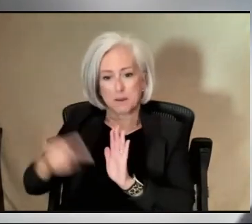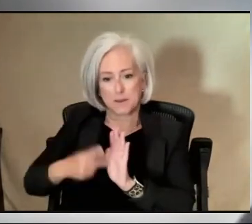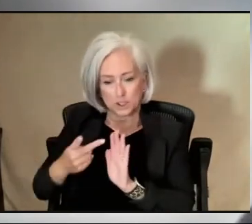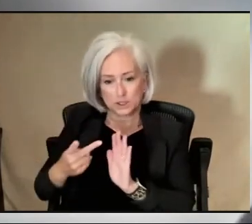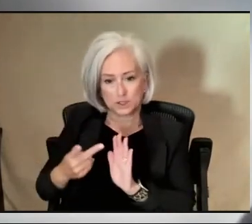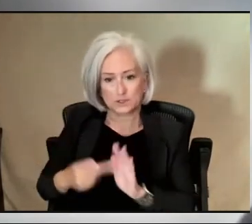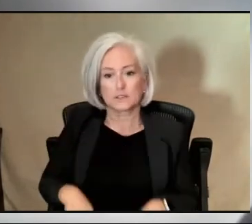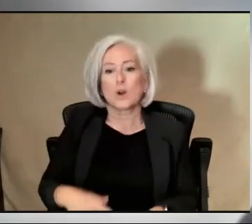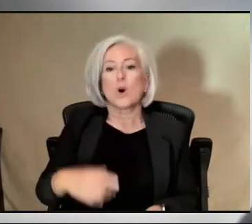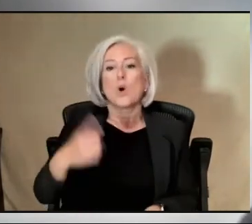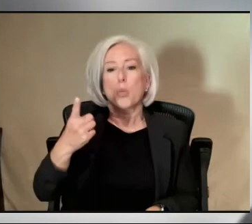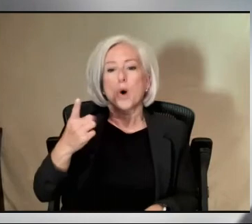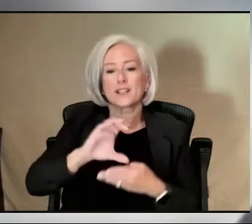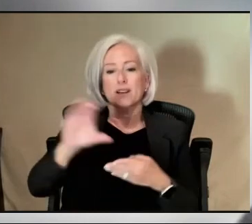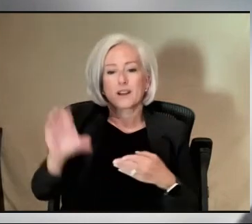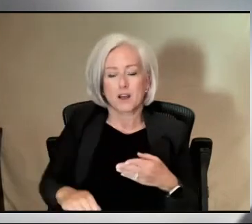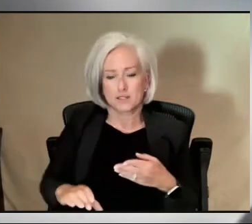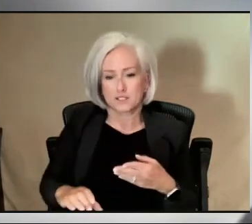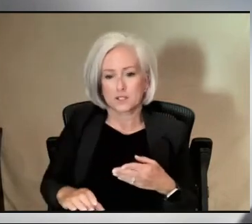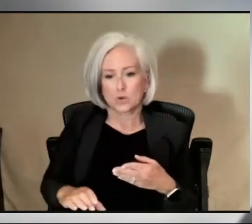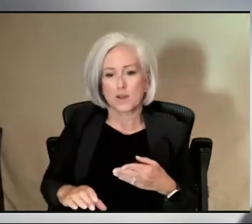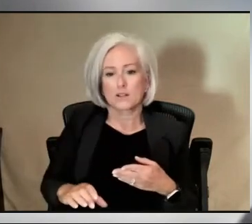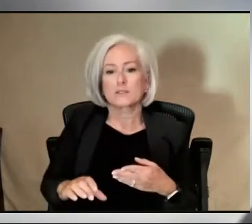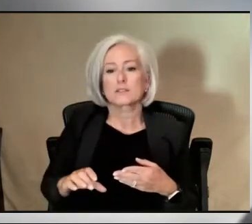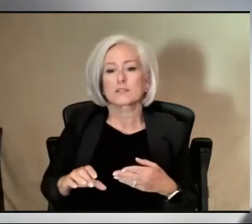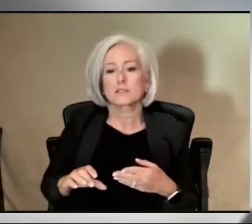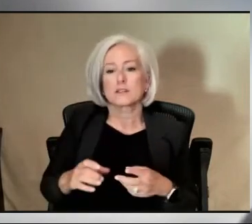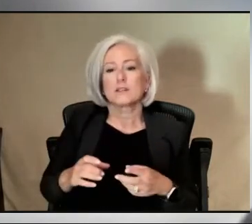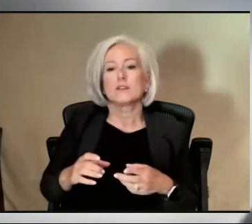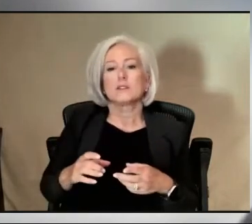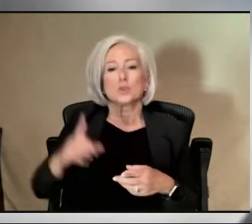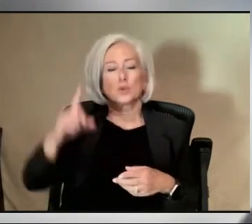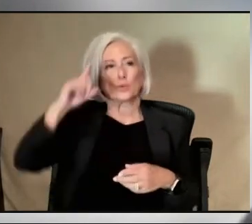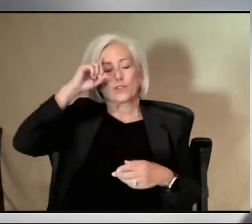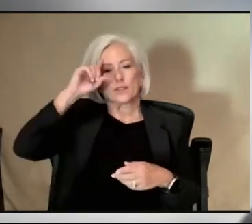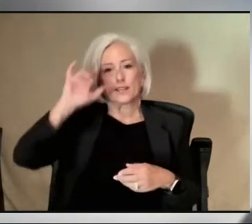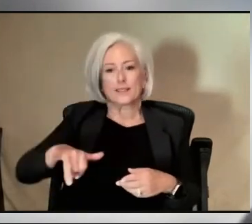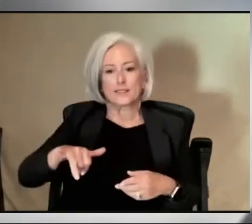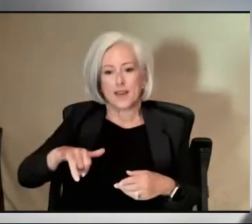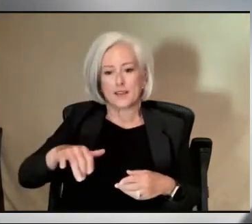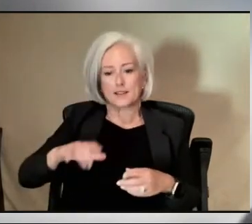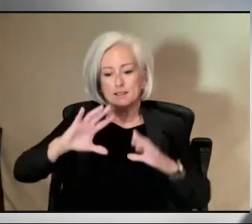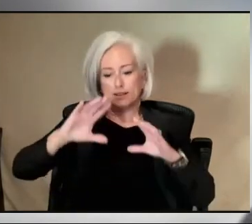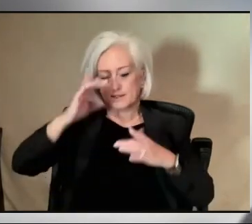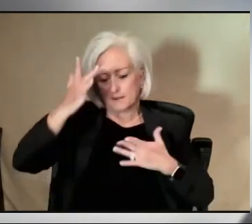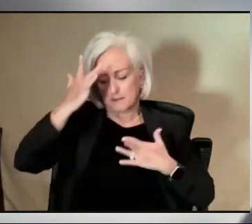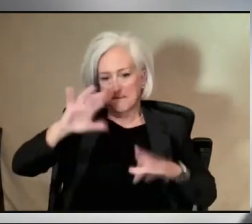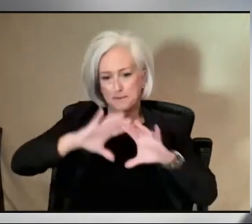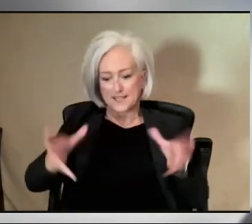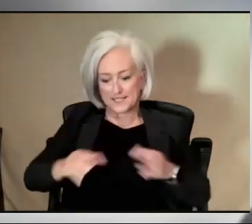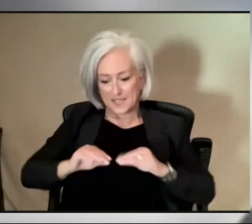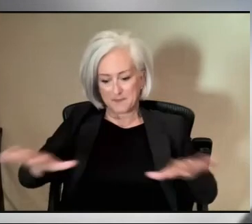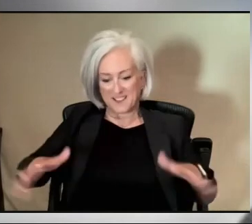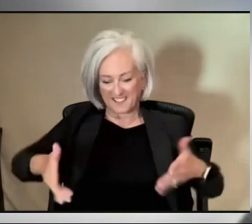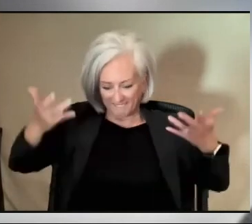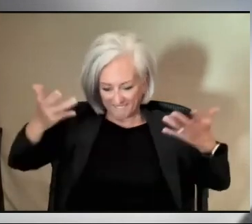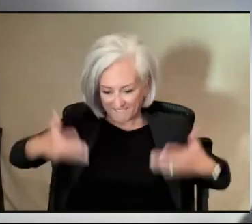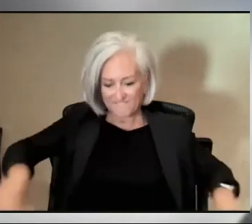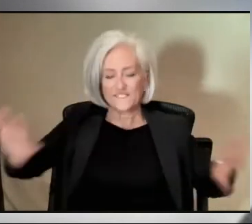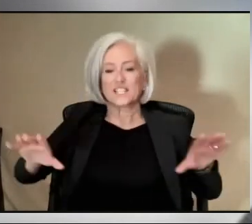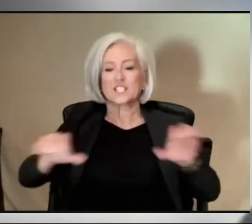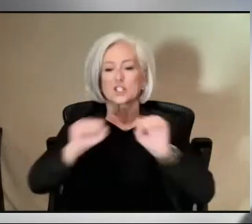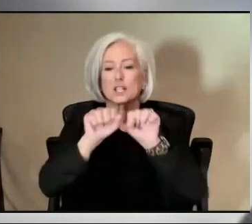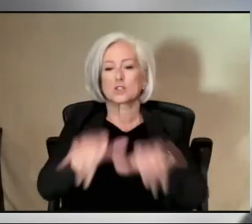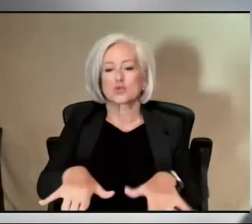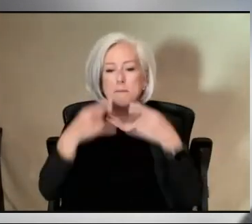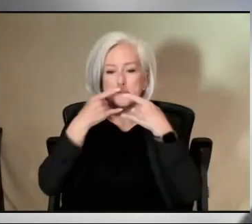of the consequences of us pretending the pandemic is over and prematurely dropping masks and